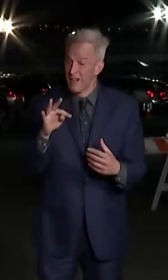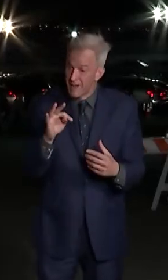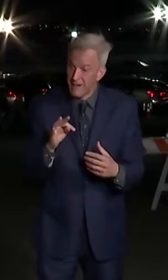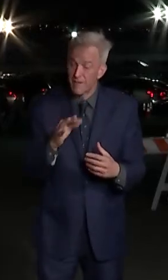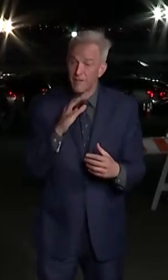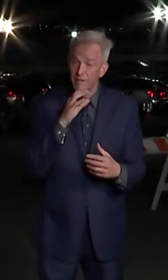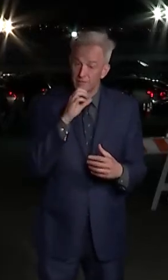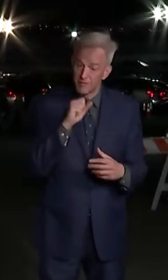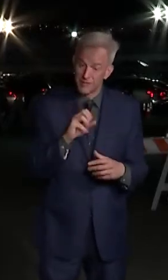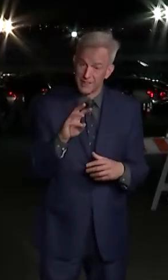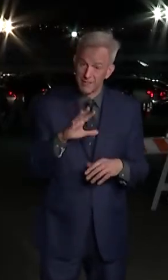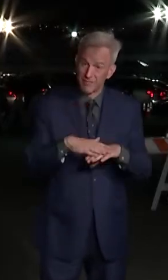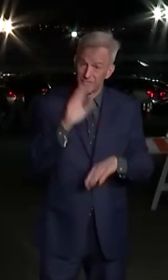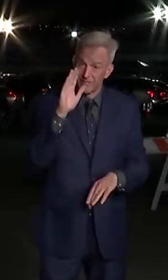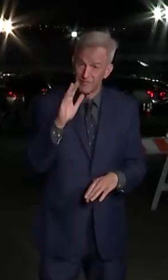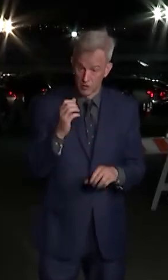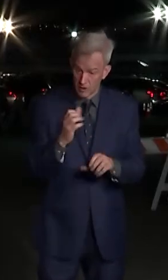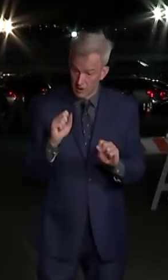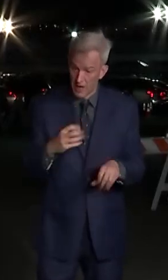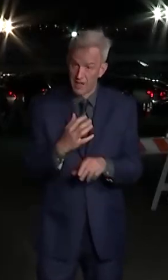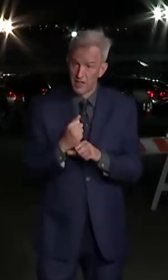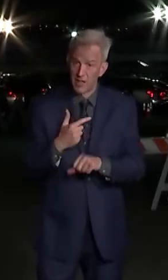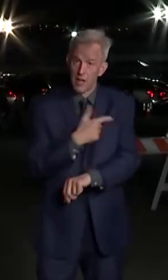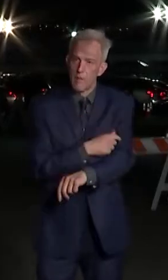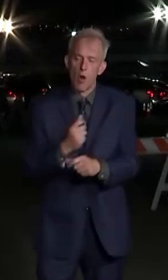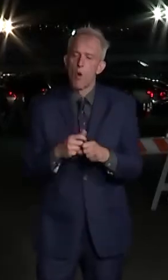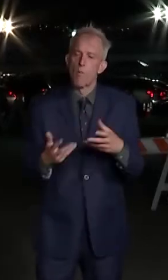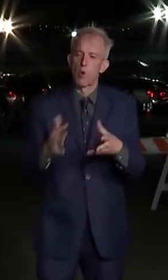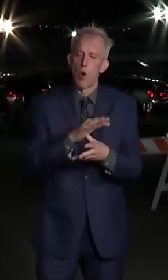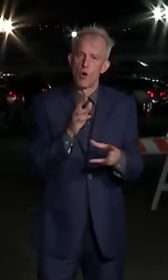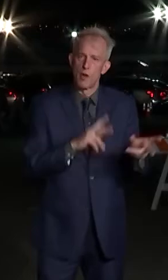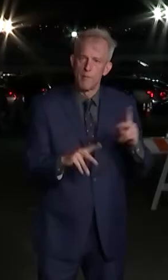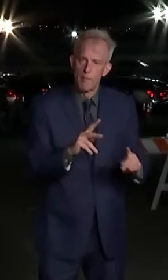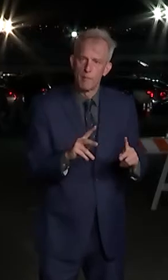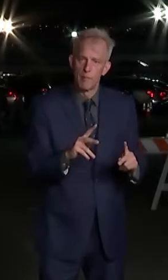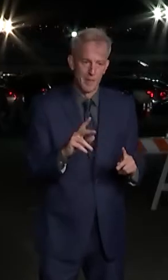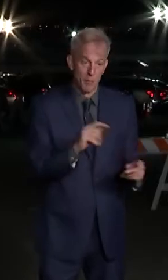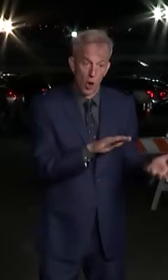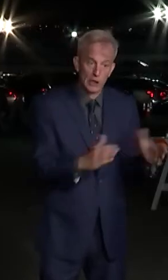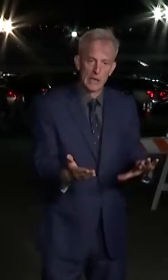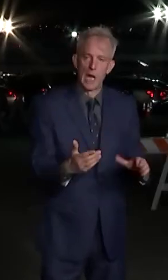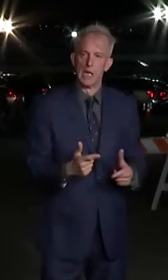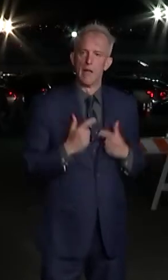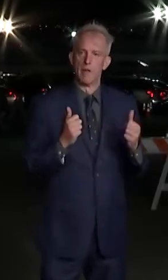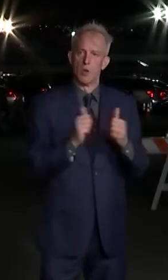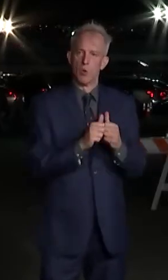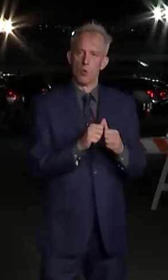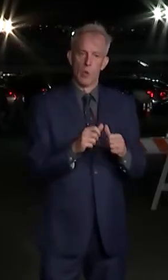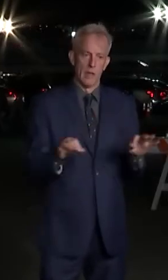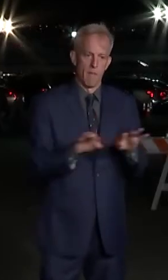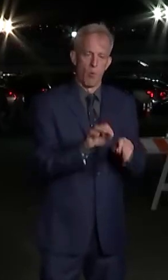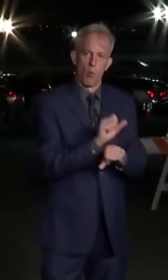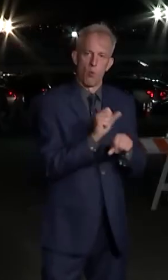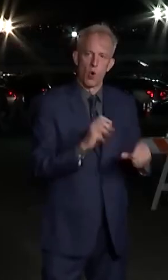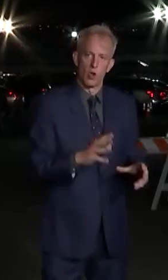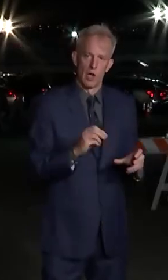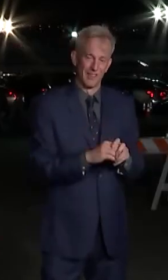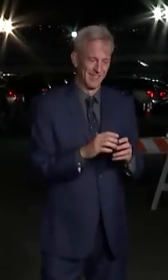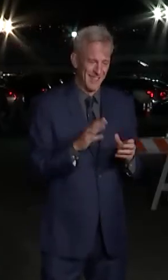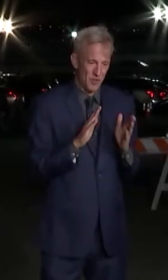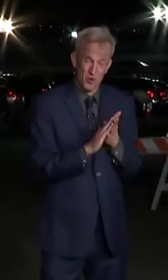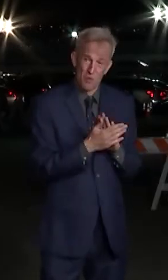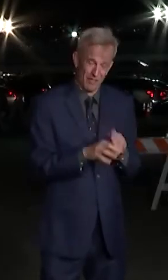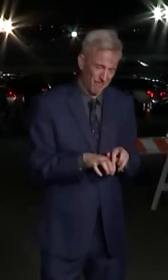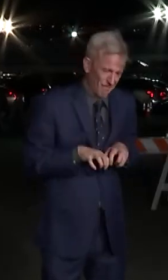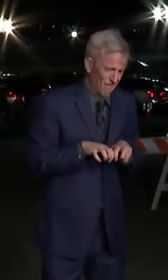you can get one, but let's give priority to those areas where most people are dying, living with essential workers in dense communities that are low income. Because